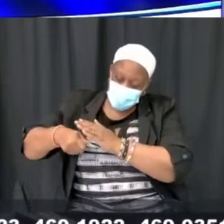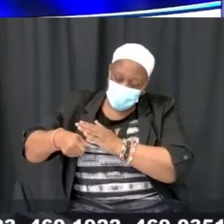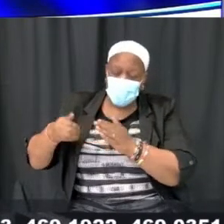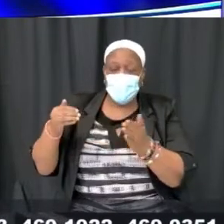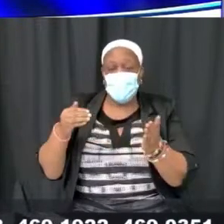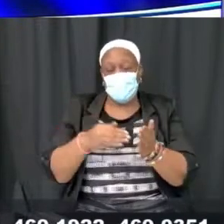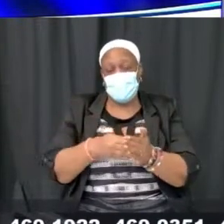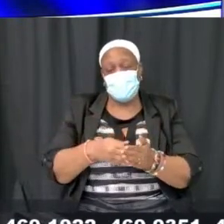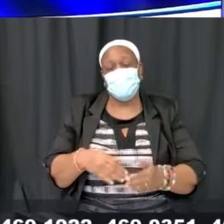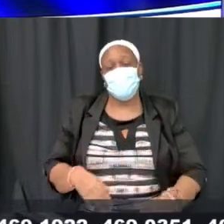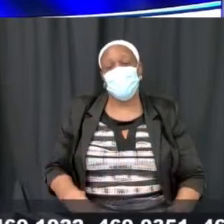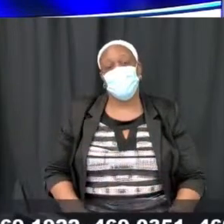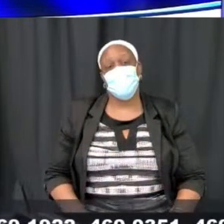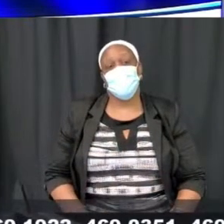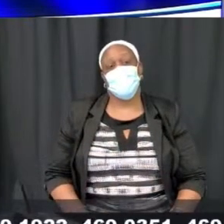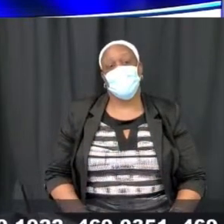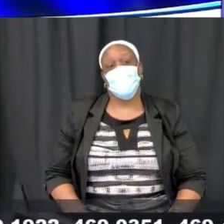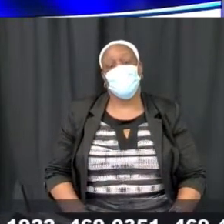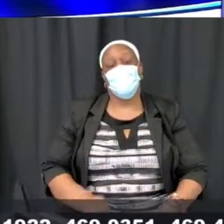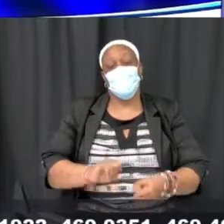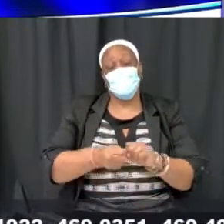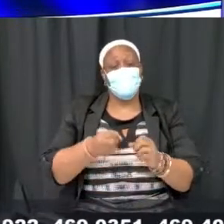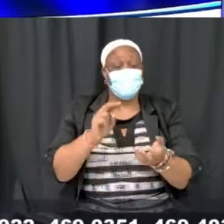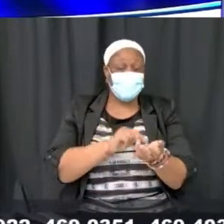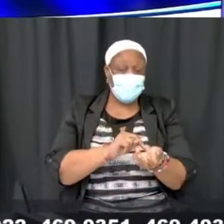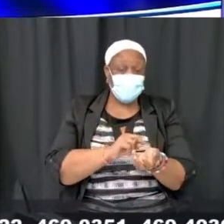cases closely.